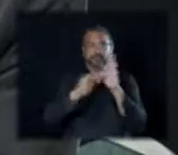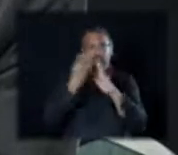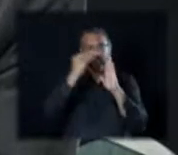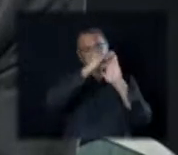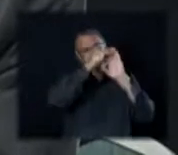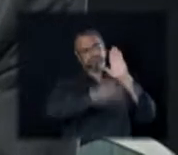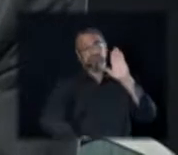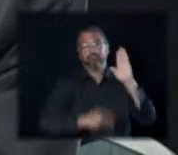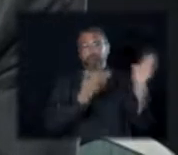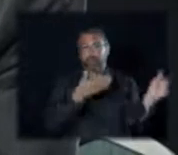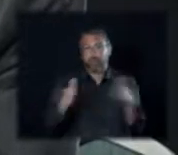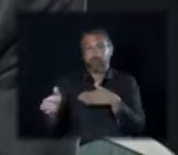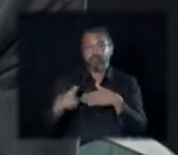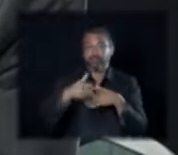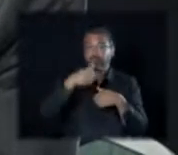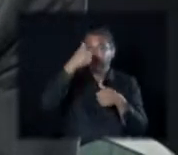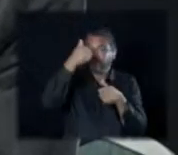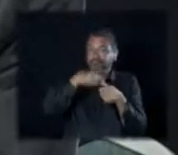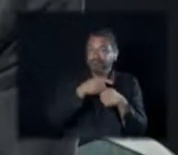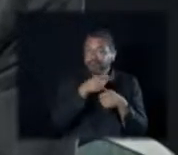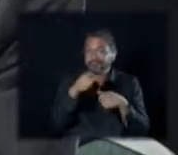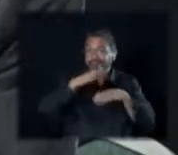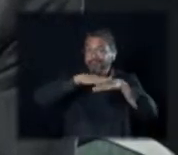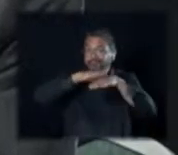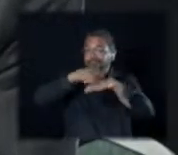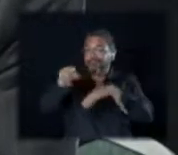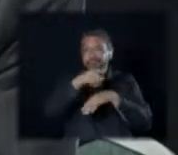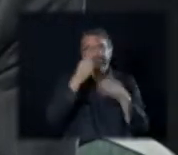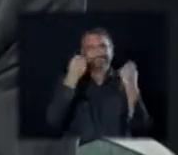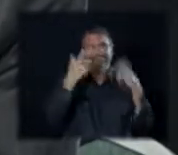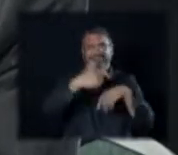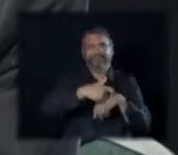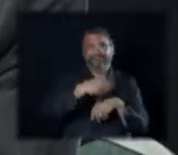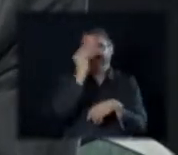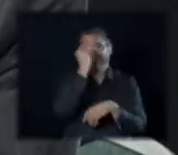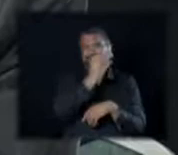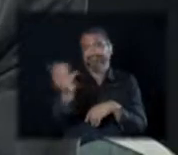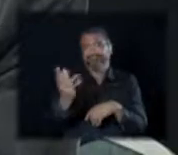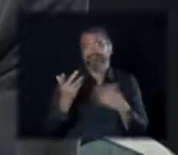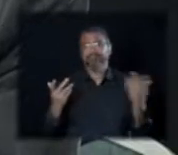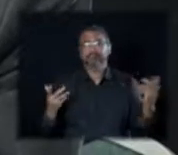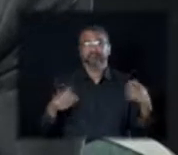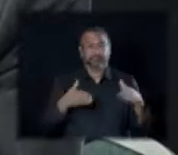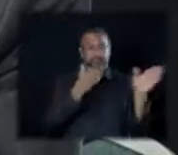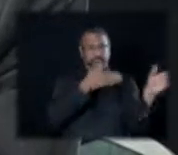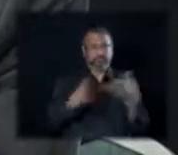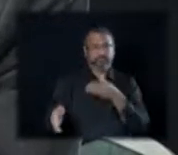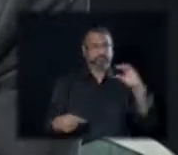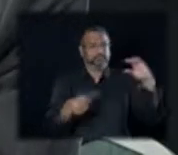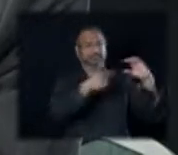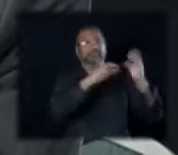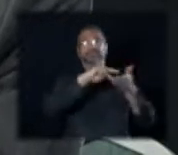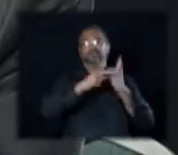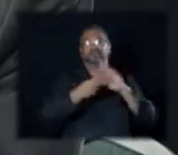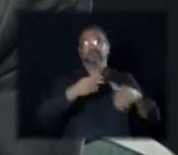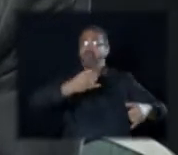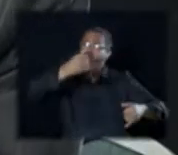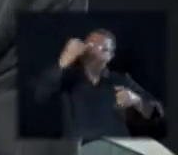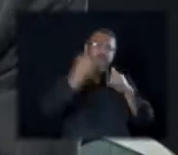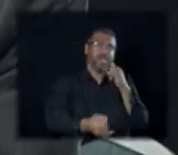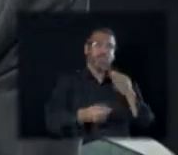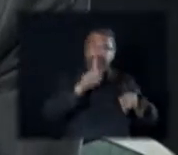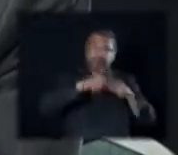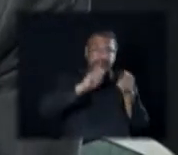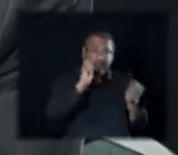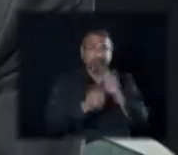the plan, and we need to remind everybody that and I believe we have said this many times, that